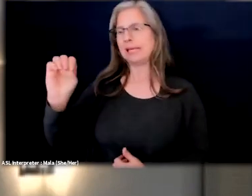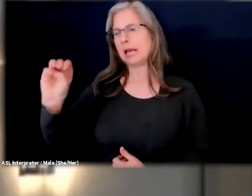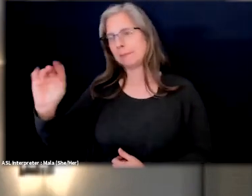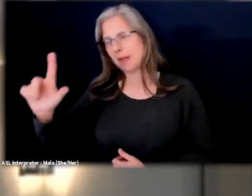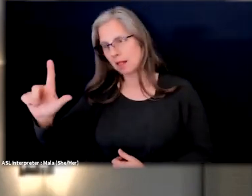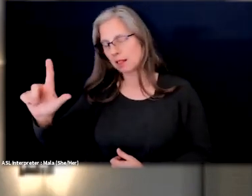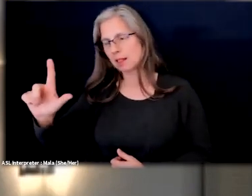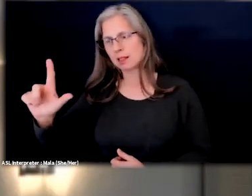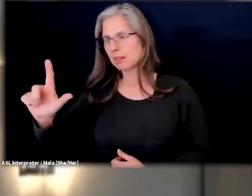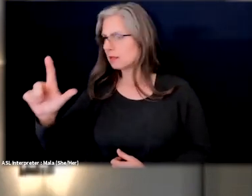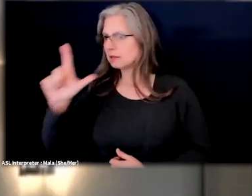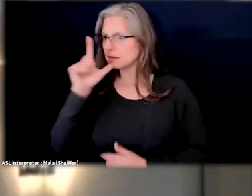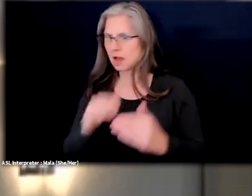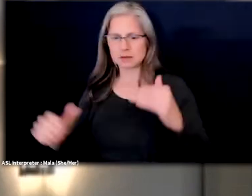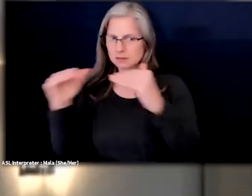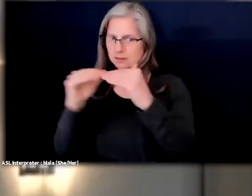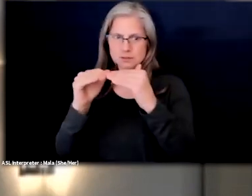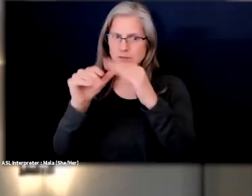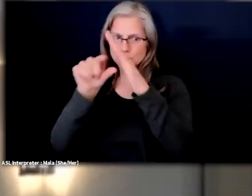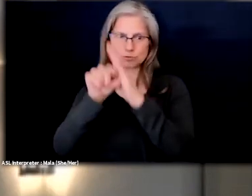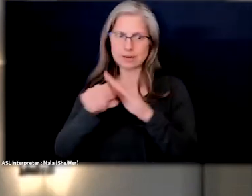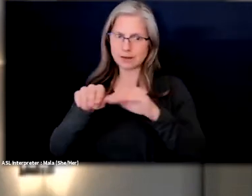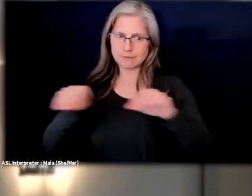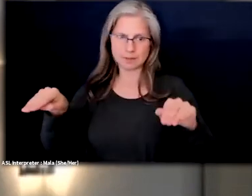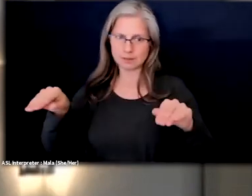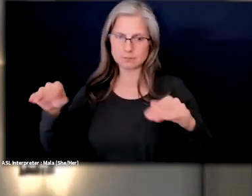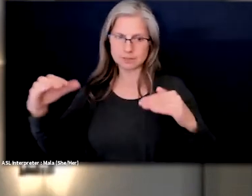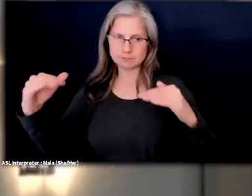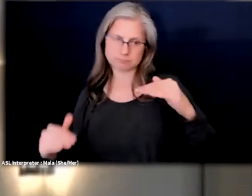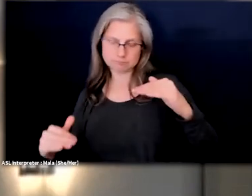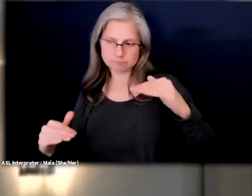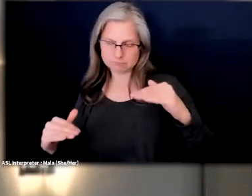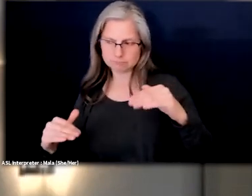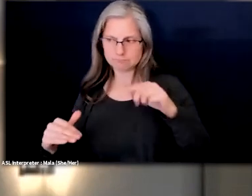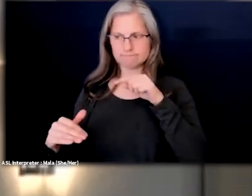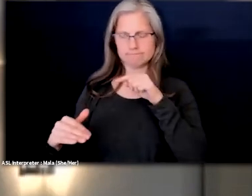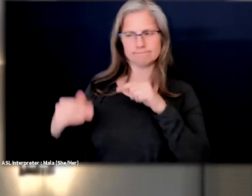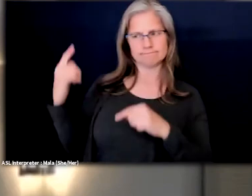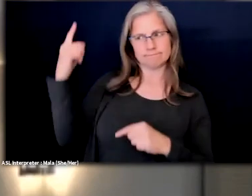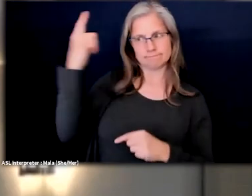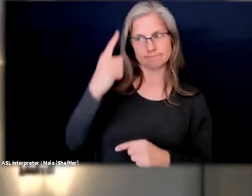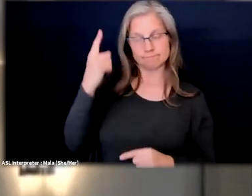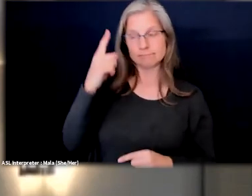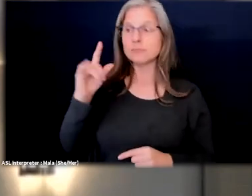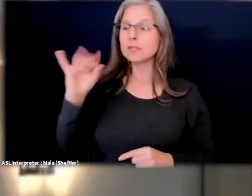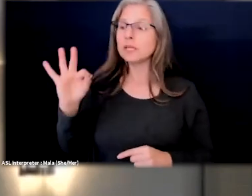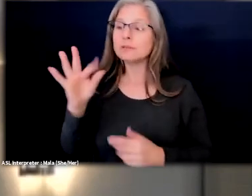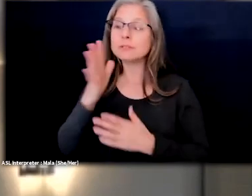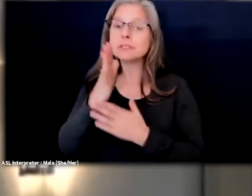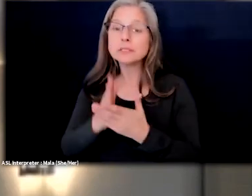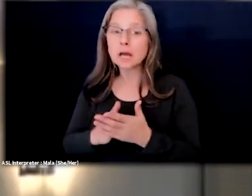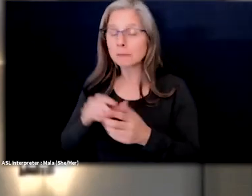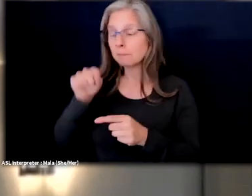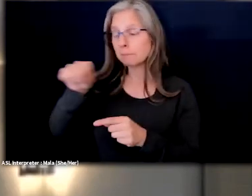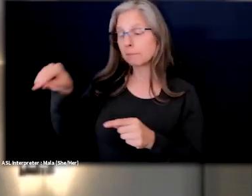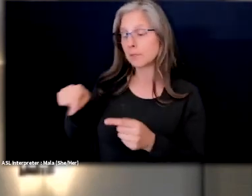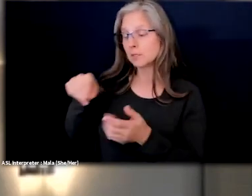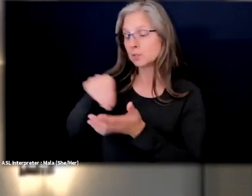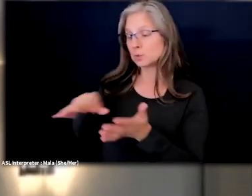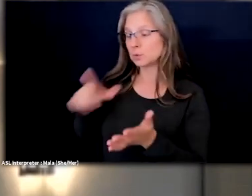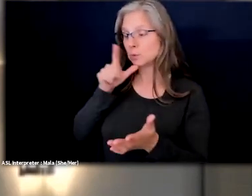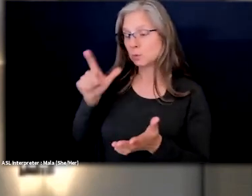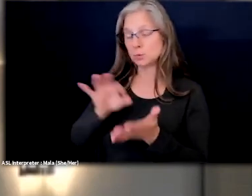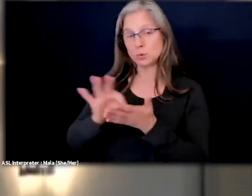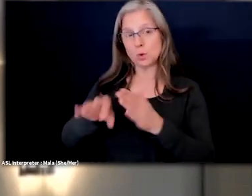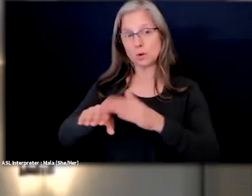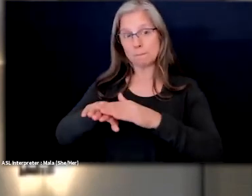were not at grade level. And my wondering is, if some of the students that scored below